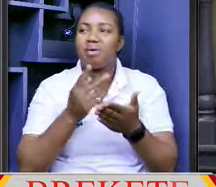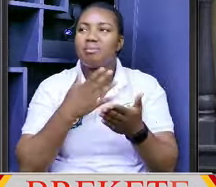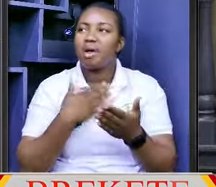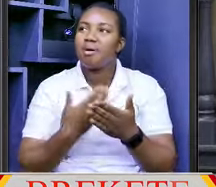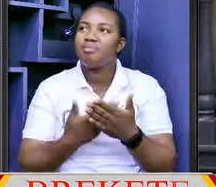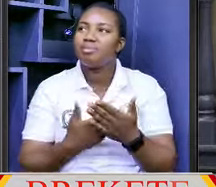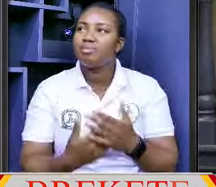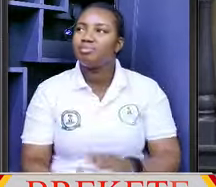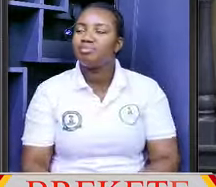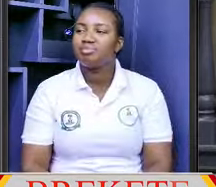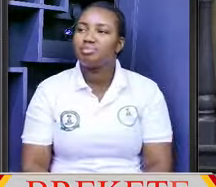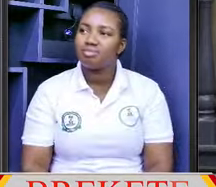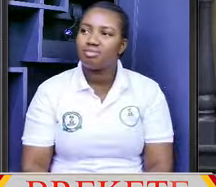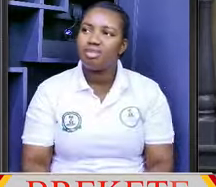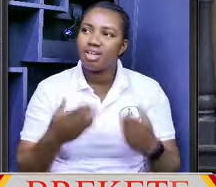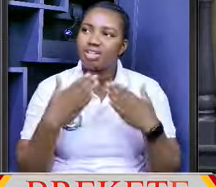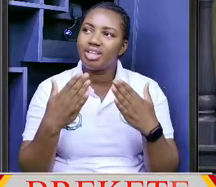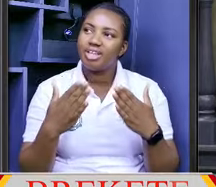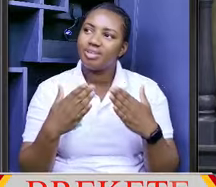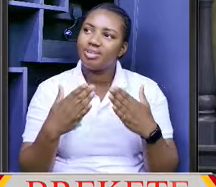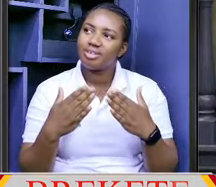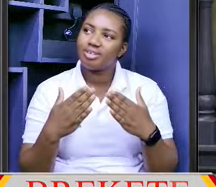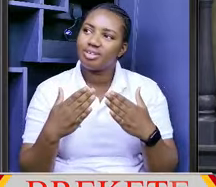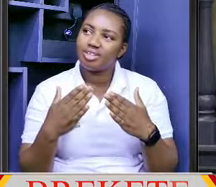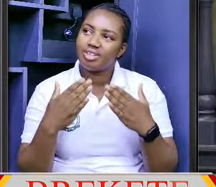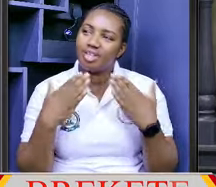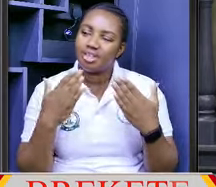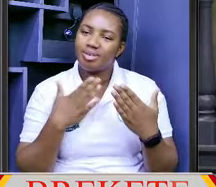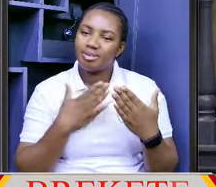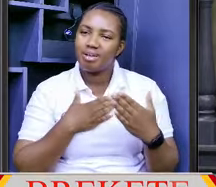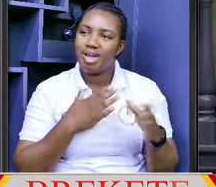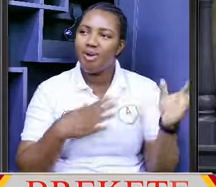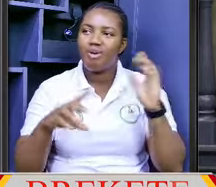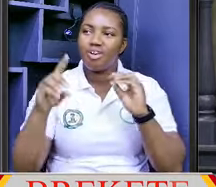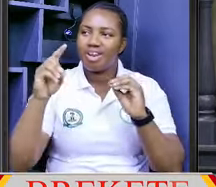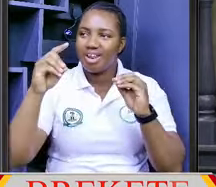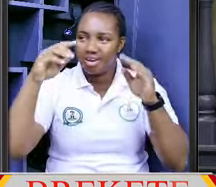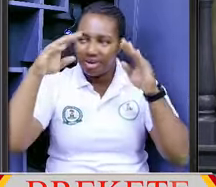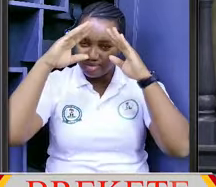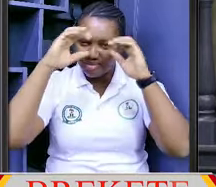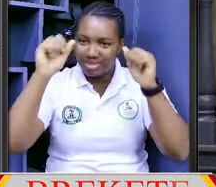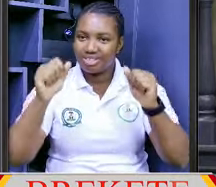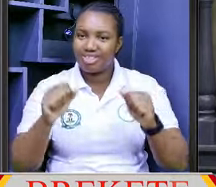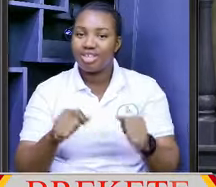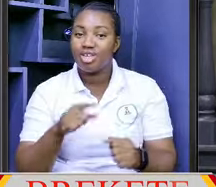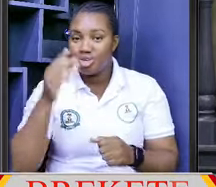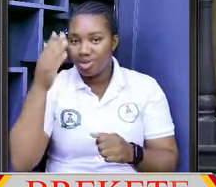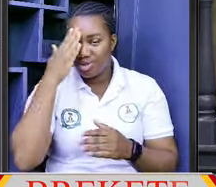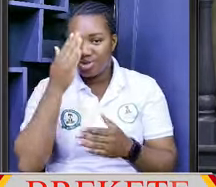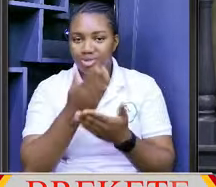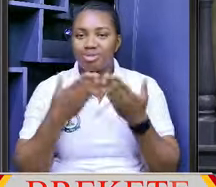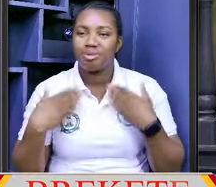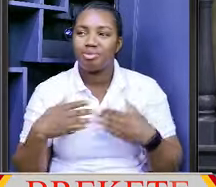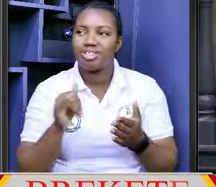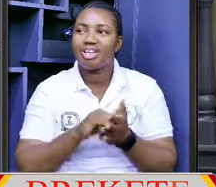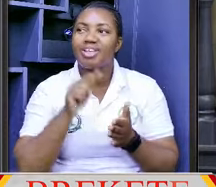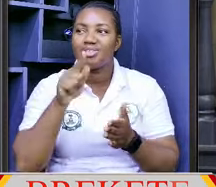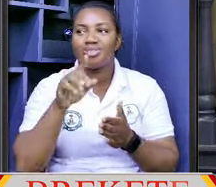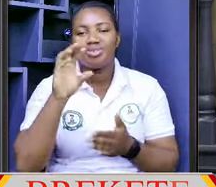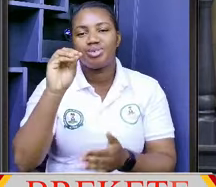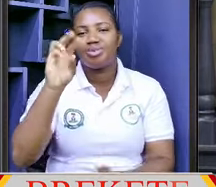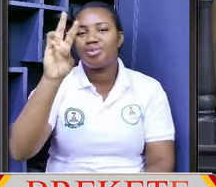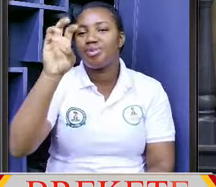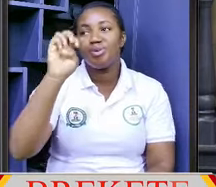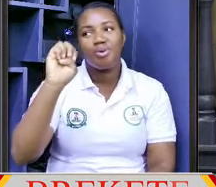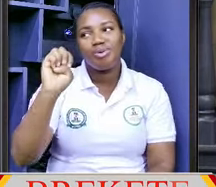Thank you so much, my ordinary president. Good morning, sir. Good morning, sir. You know, sir, person where you there? Oh. Now, King, where